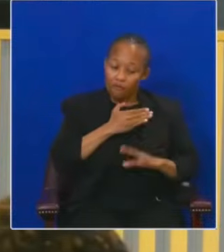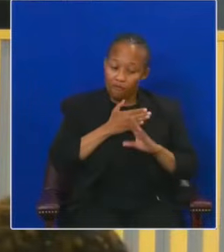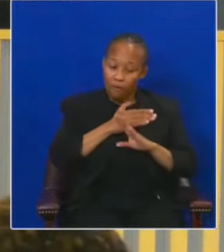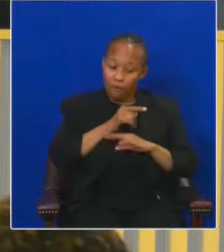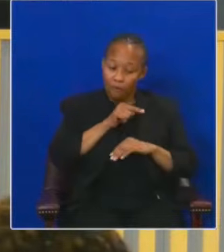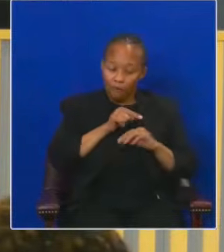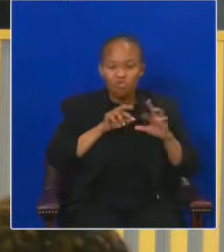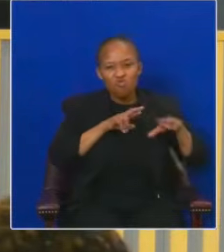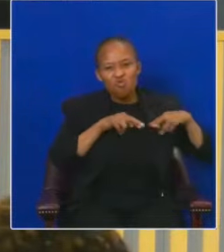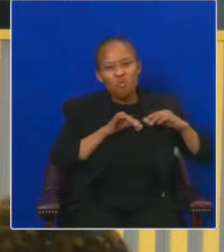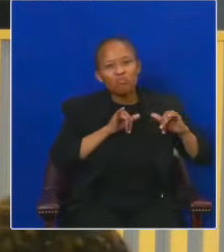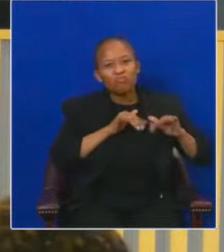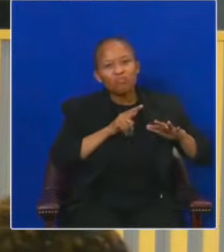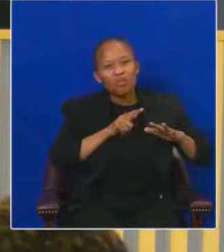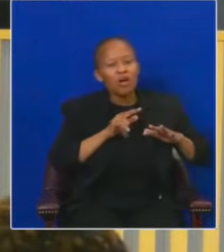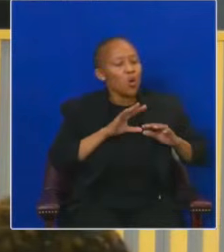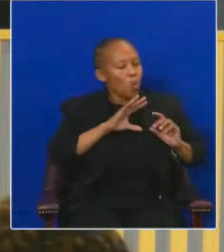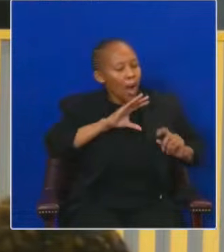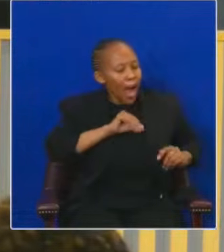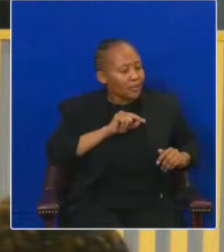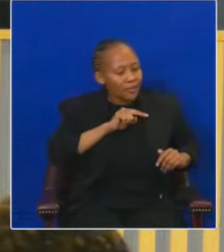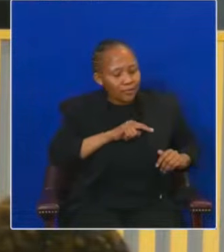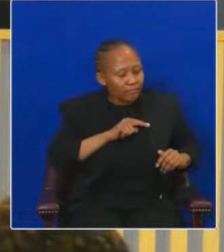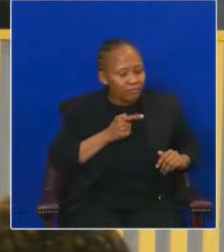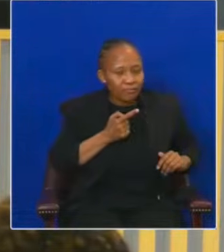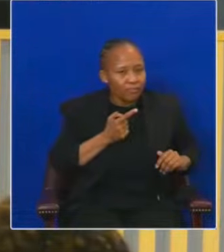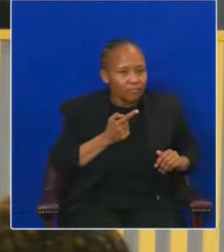boss and he indicated that his boss